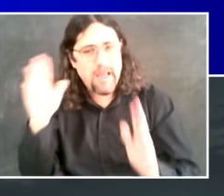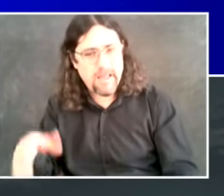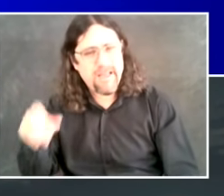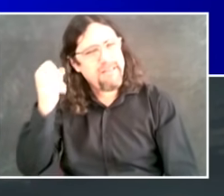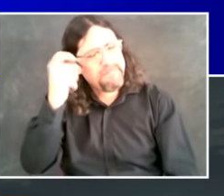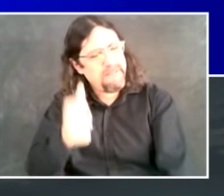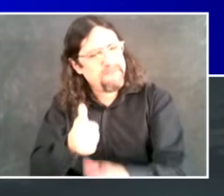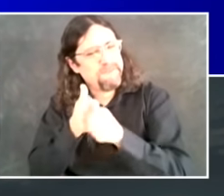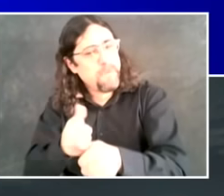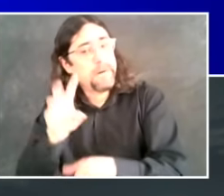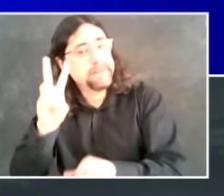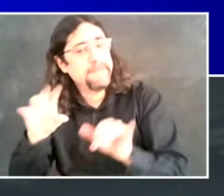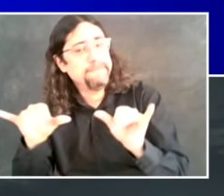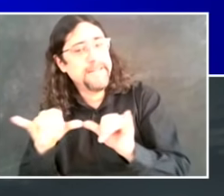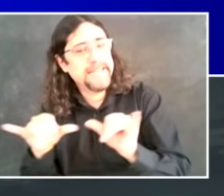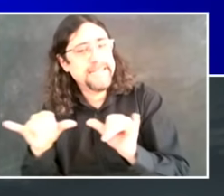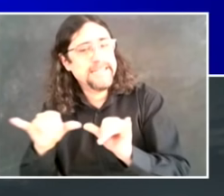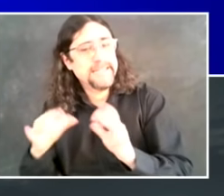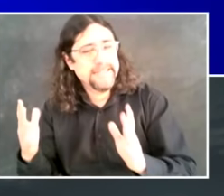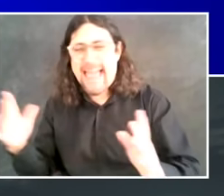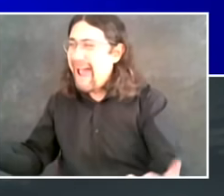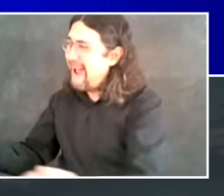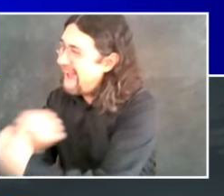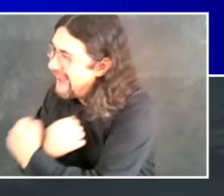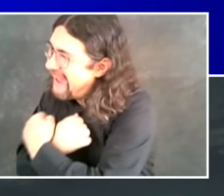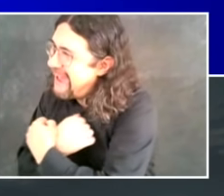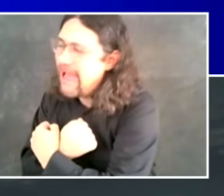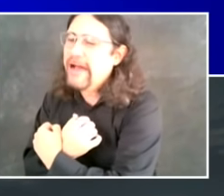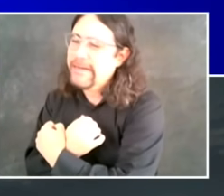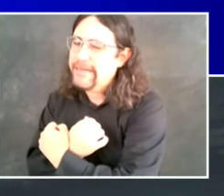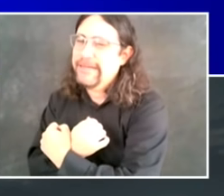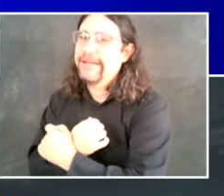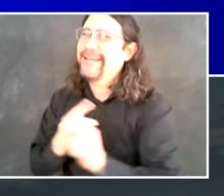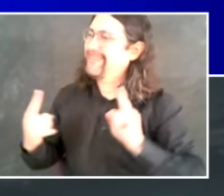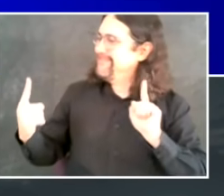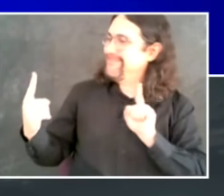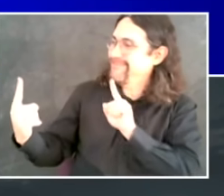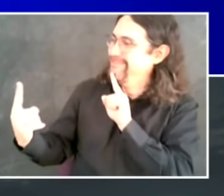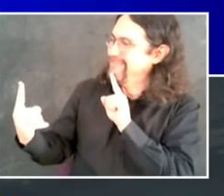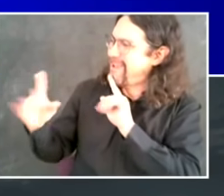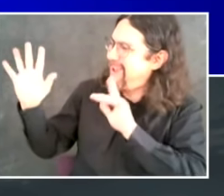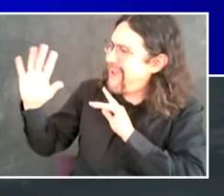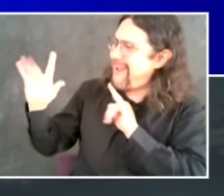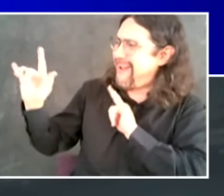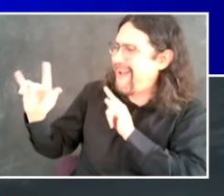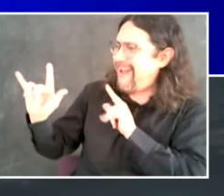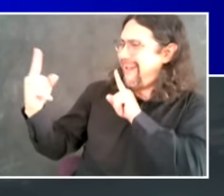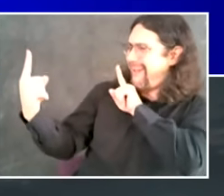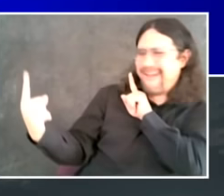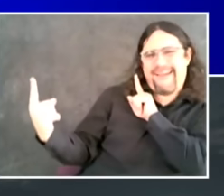everyone, and let's remember protecting mom's health should be the #1 thing we think about on Mother's Day.